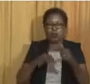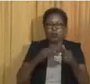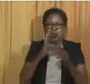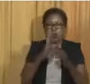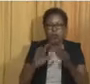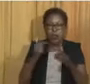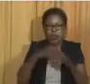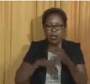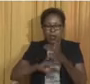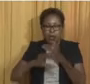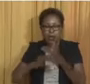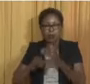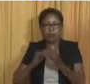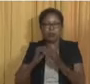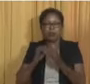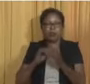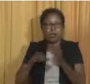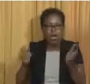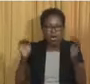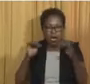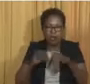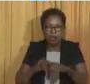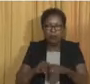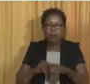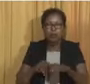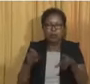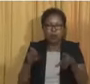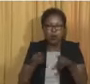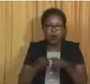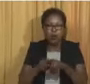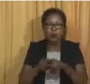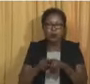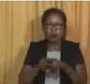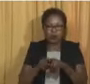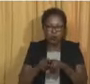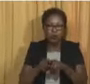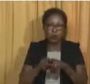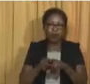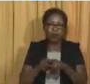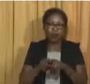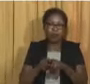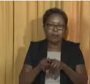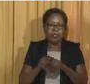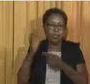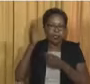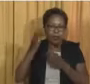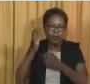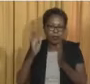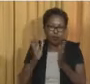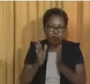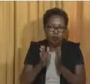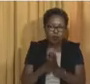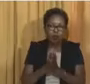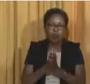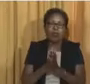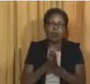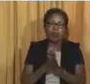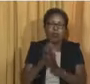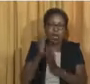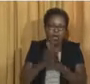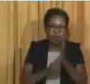and the bicameral houses of parliament is also subject to a further public participation requirement in terms of Article